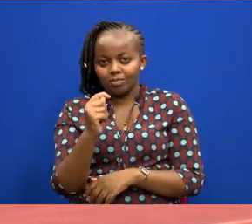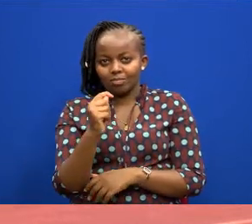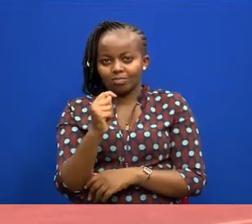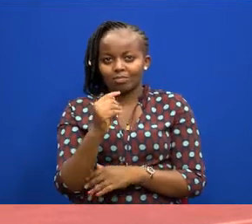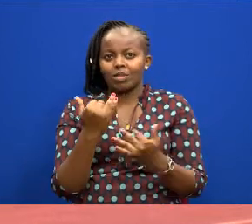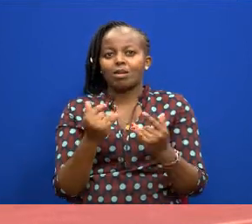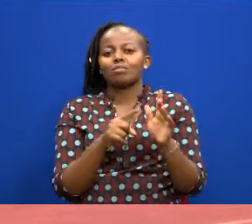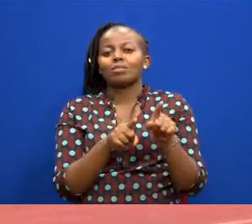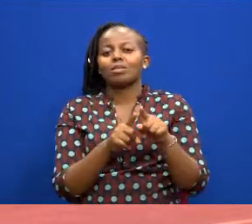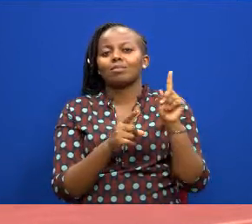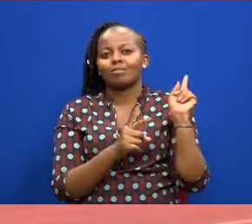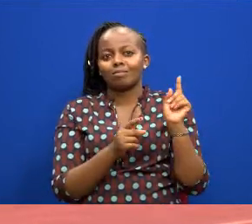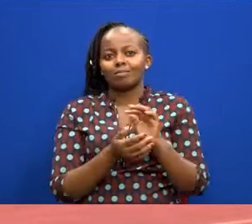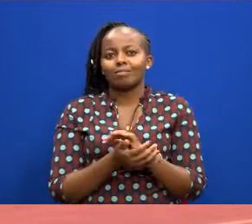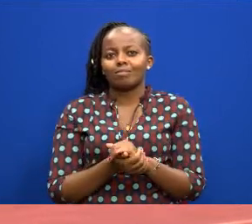Set.